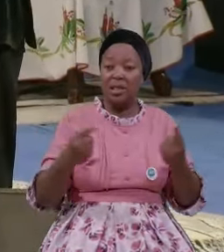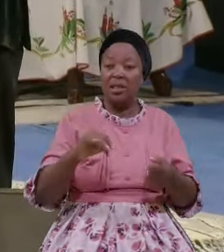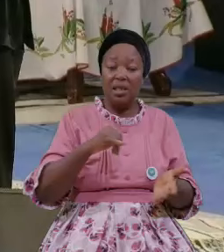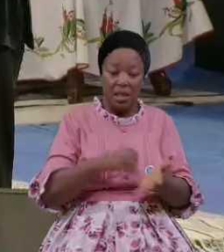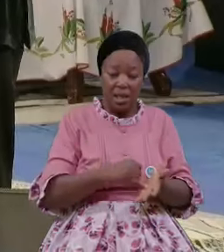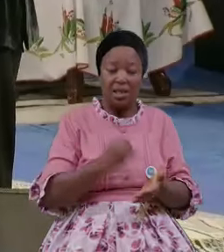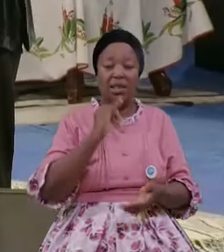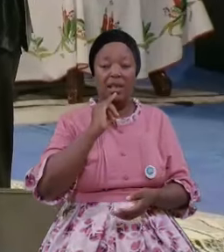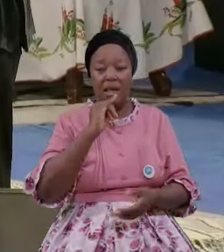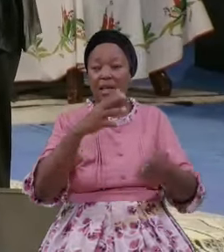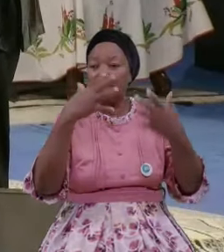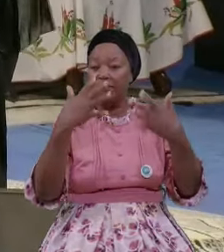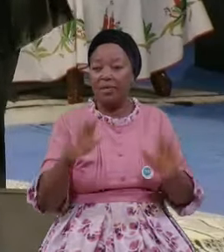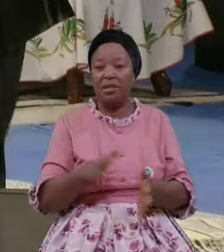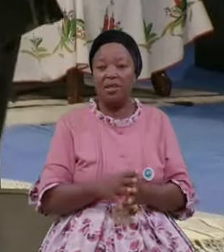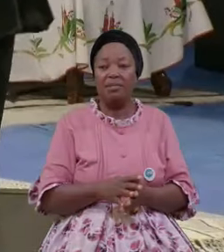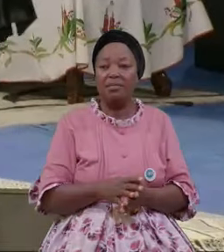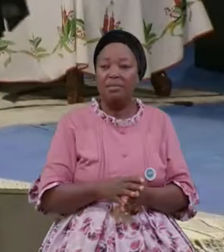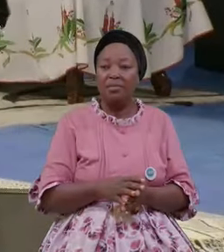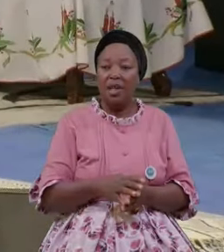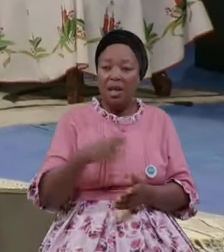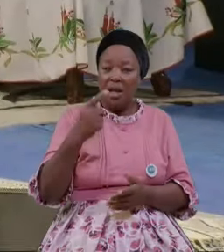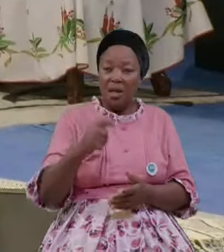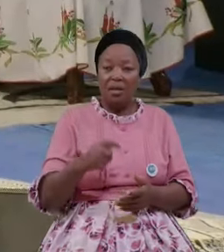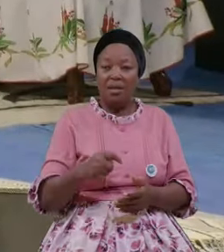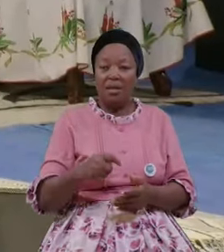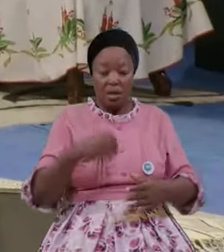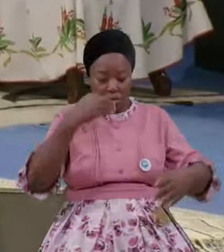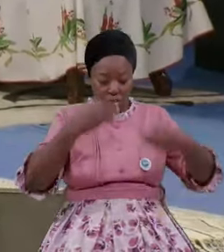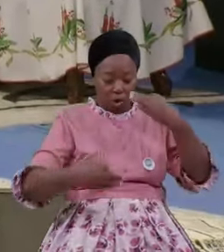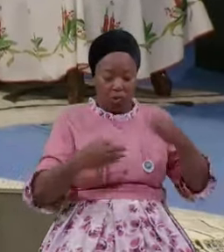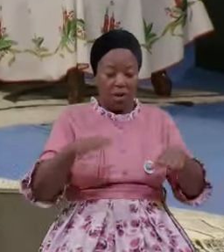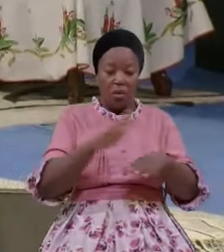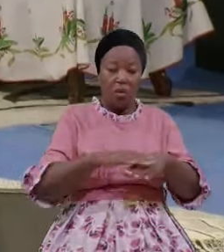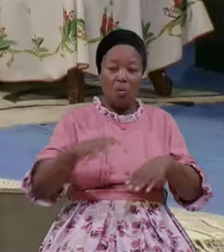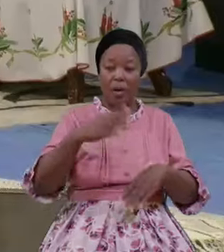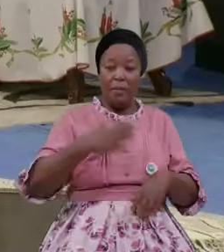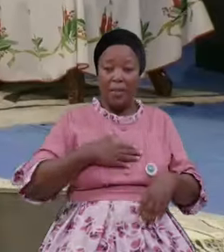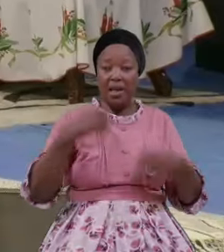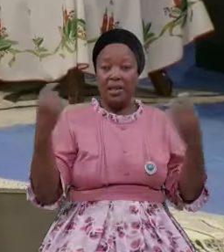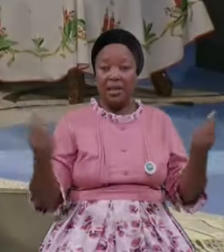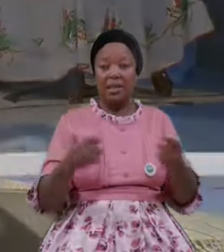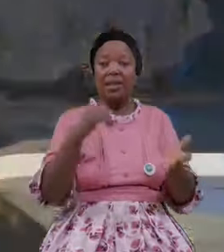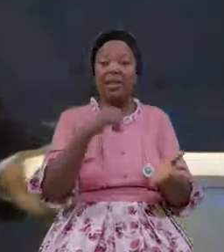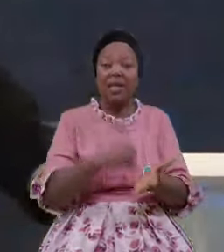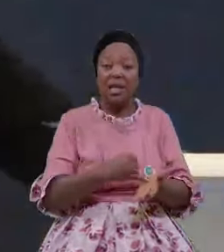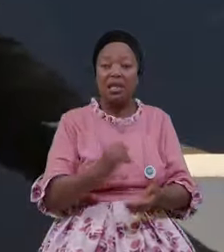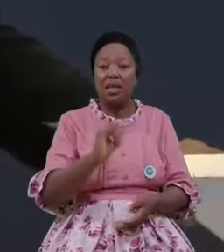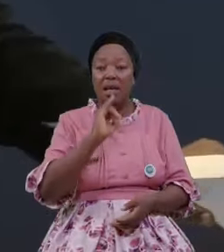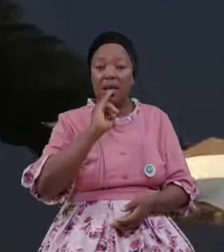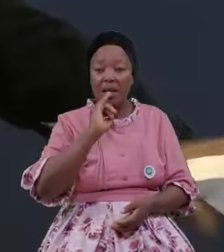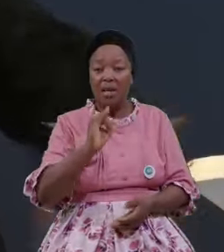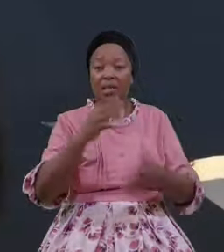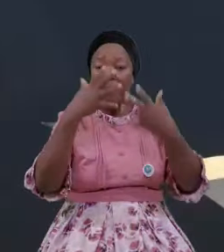is finished. The judgment over my sin, it is